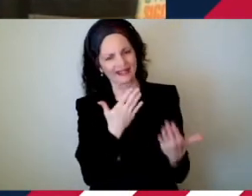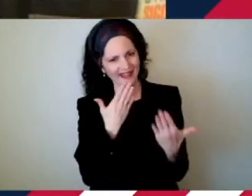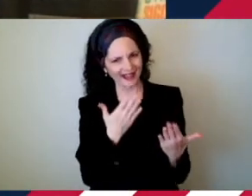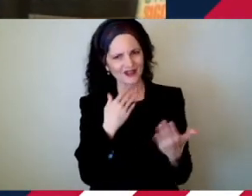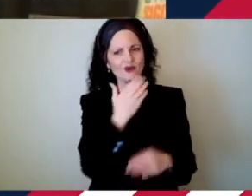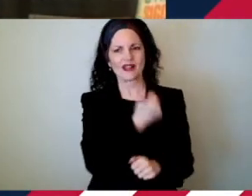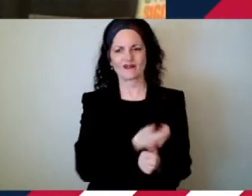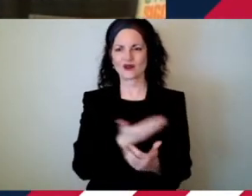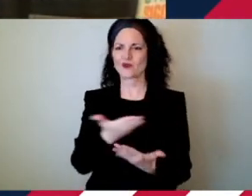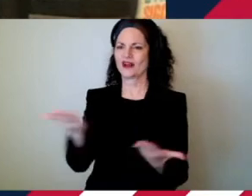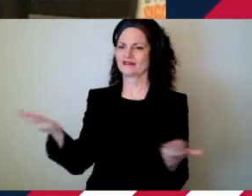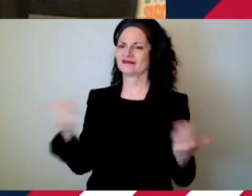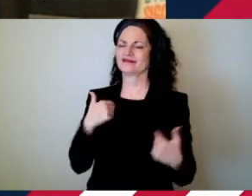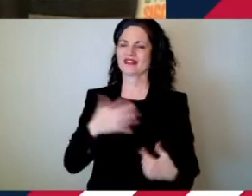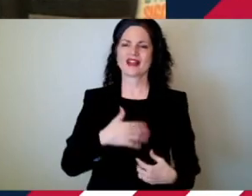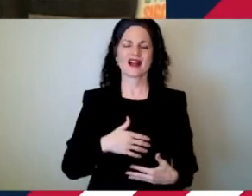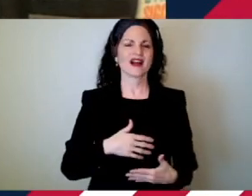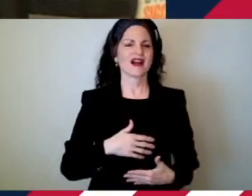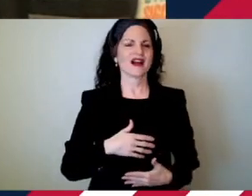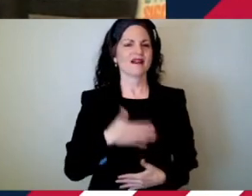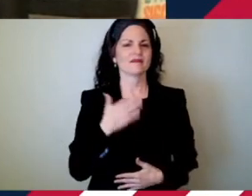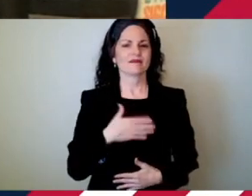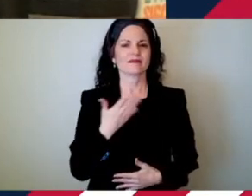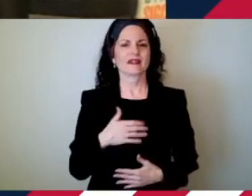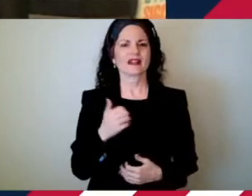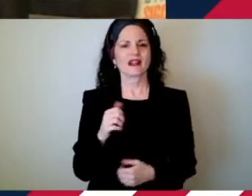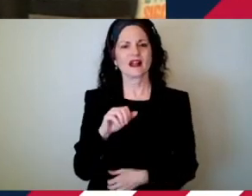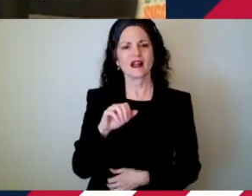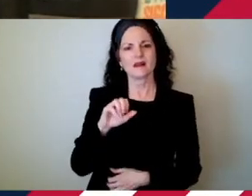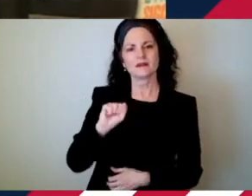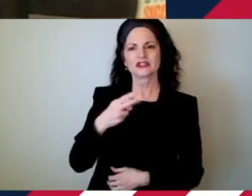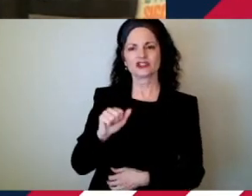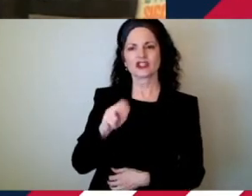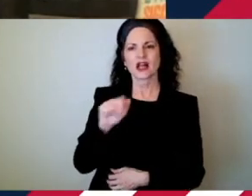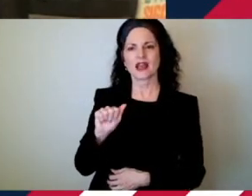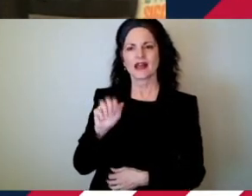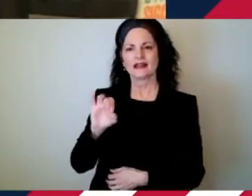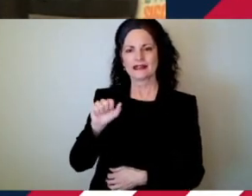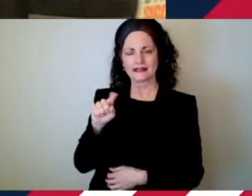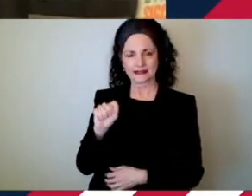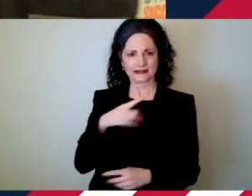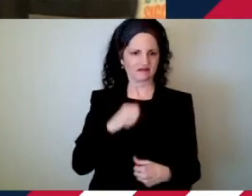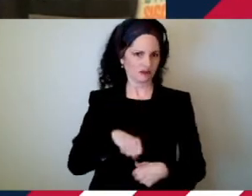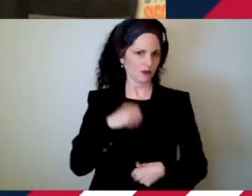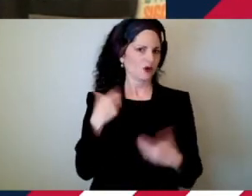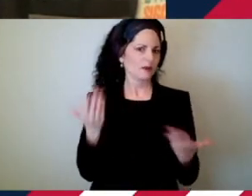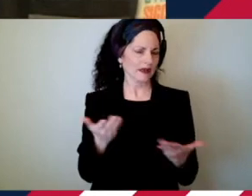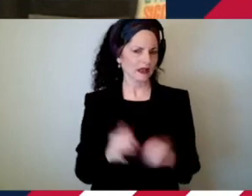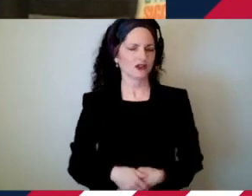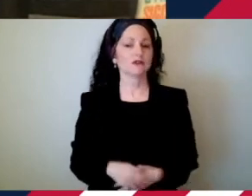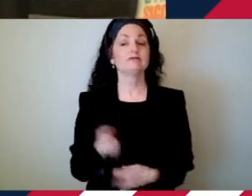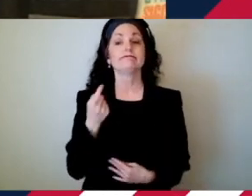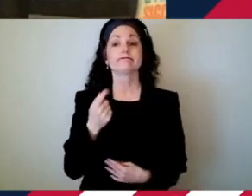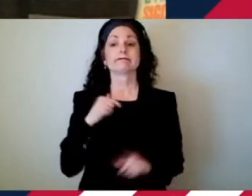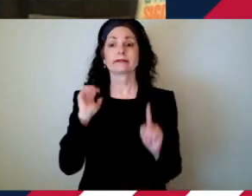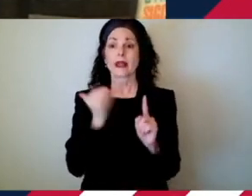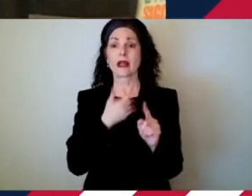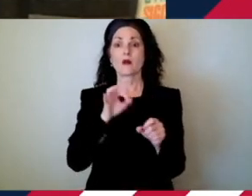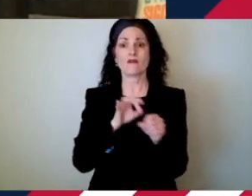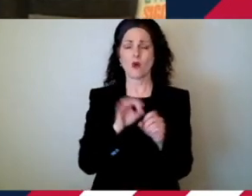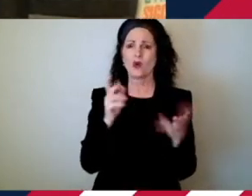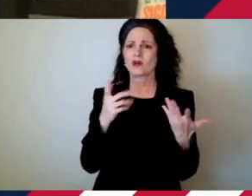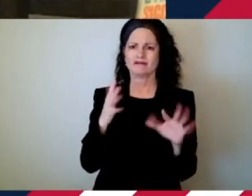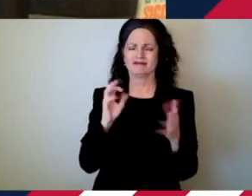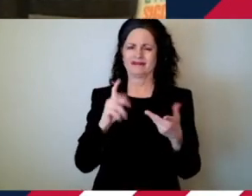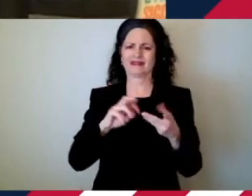you all here today. Our democracy is under attack. As we prepare to hold an election in the middle of a pandemic,